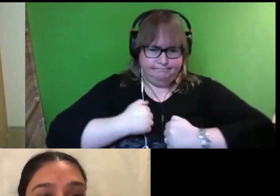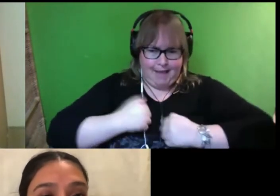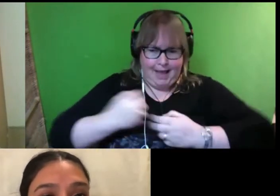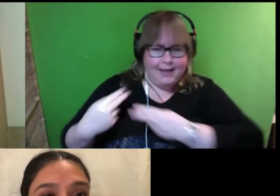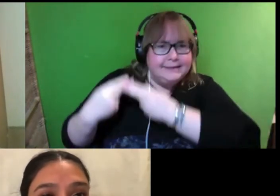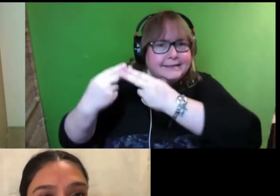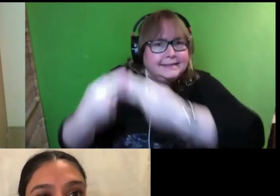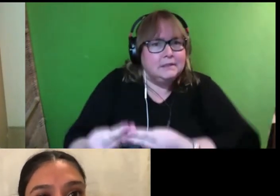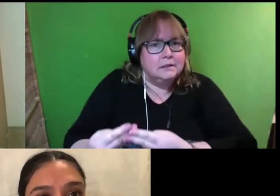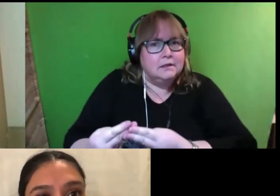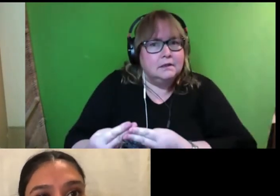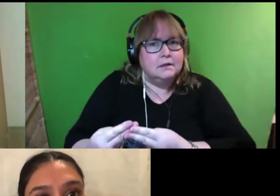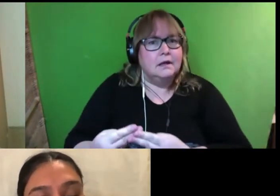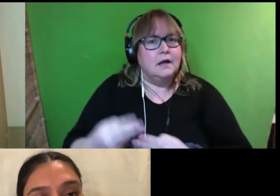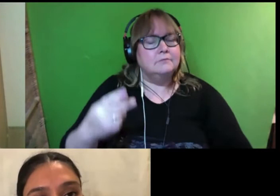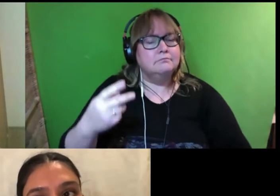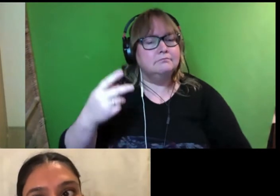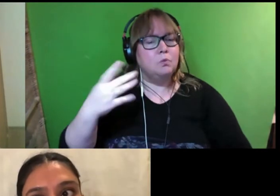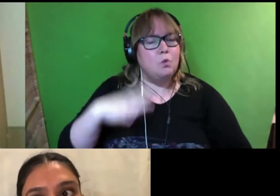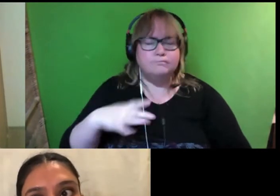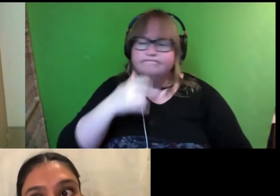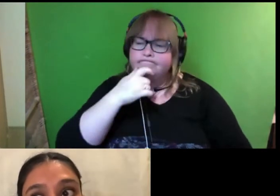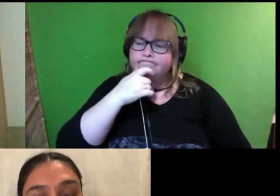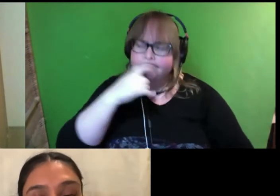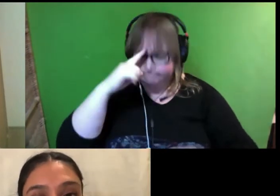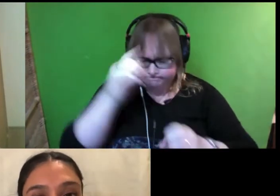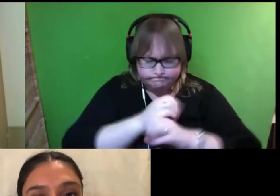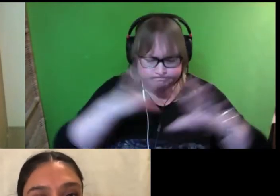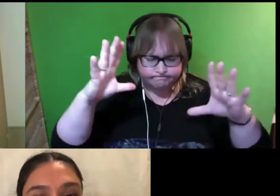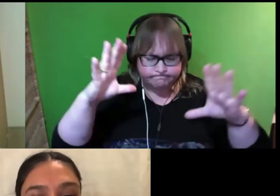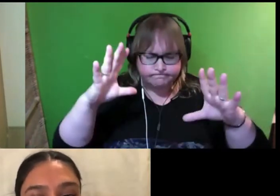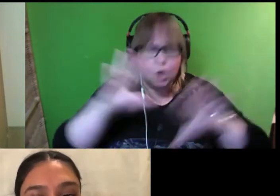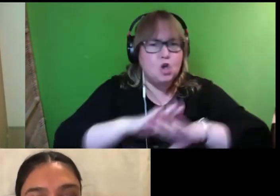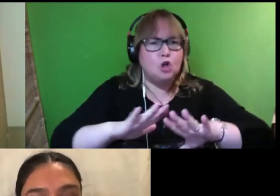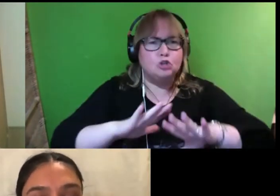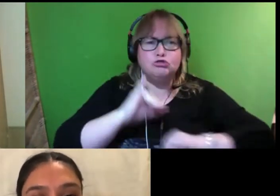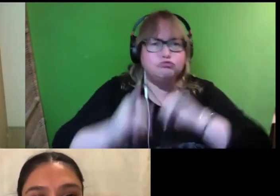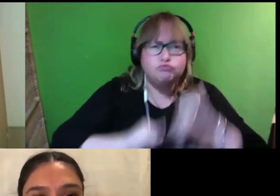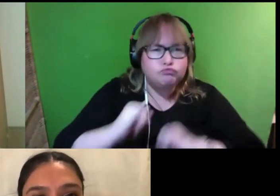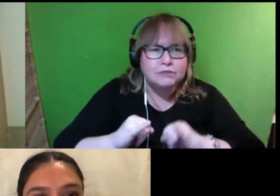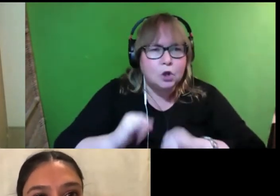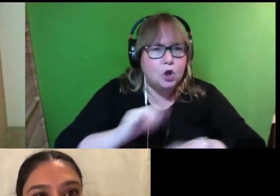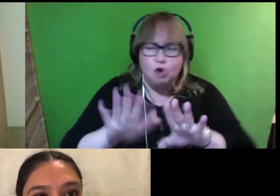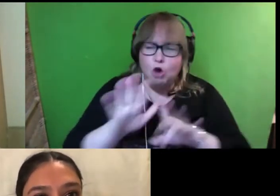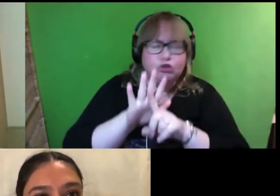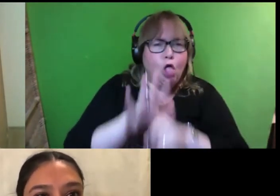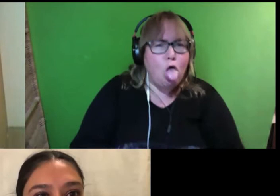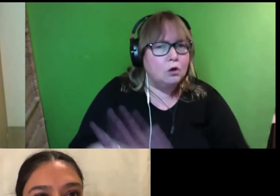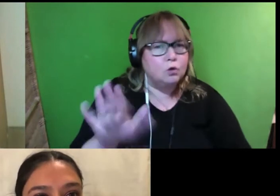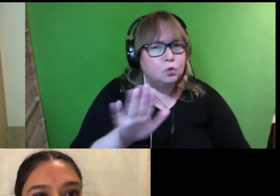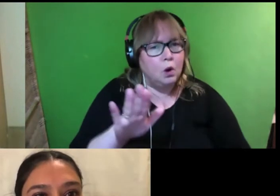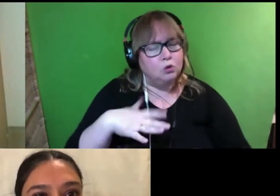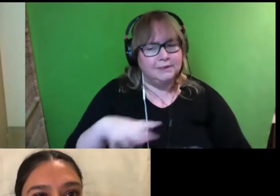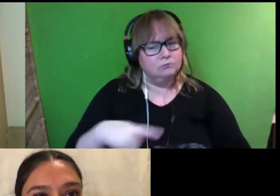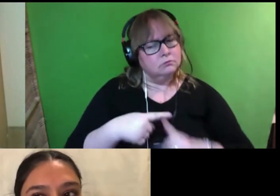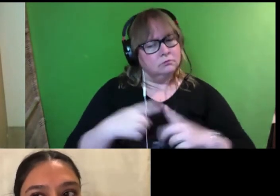critical and anti-oppressive lens. So that's the work that I hadn't really told anyone about it, but